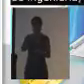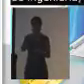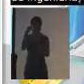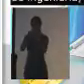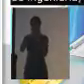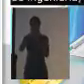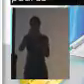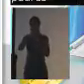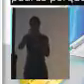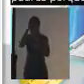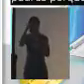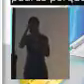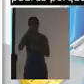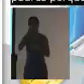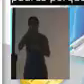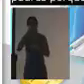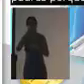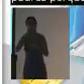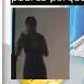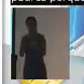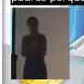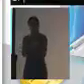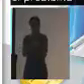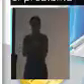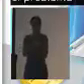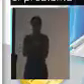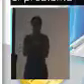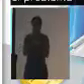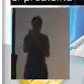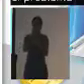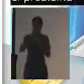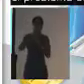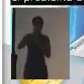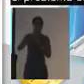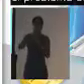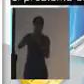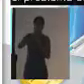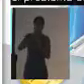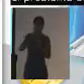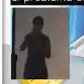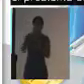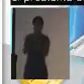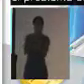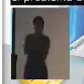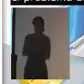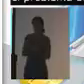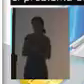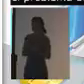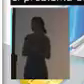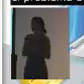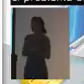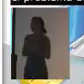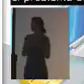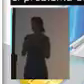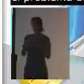engineers to see the frustration of the parents because they think that maybe the problem of their child will be solved.